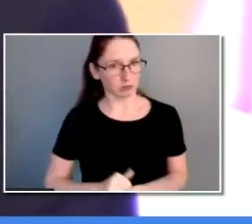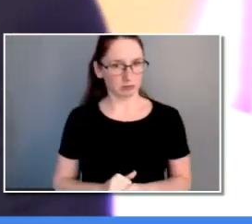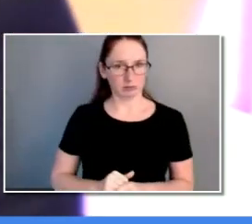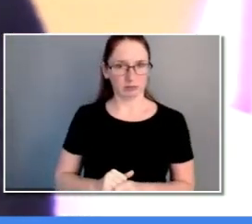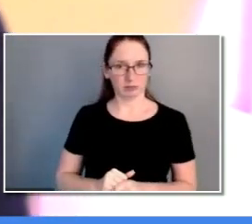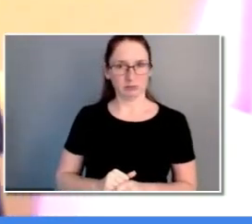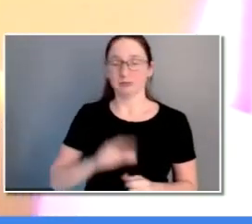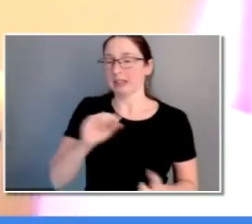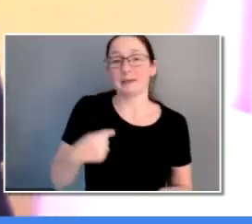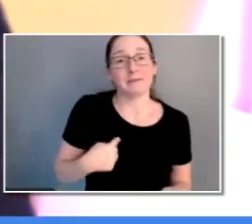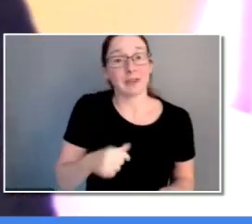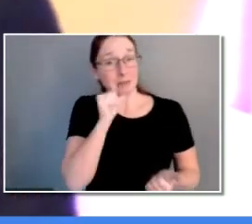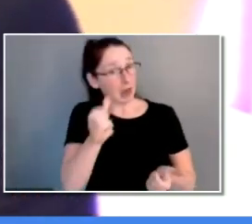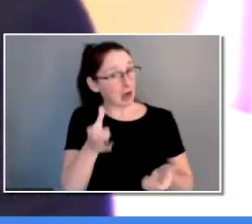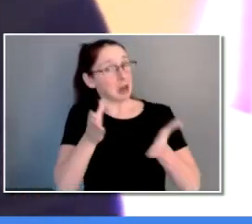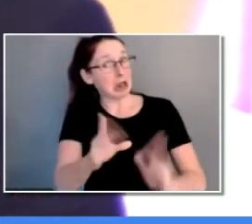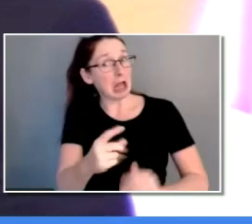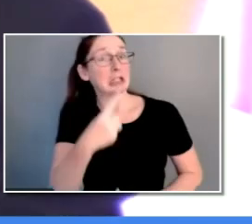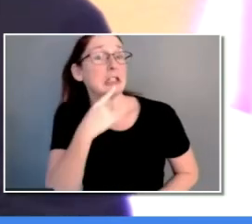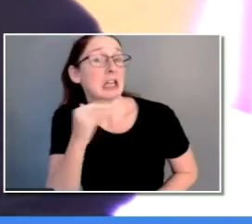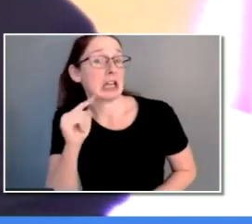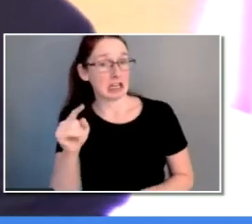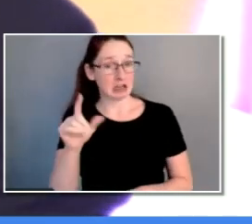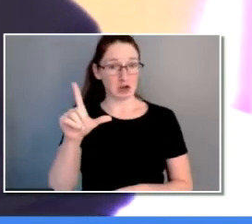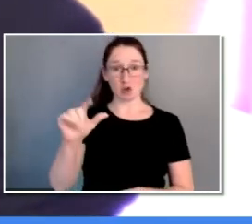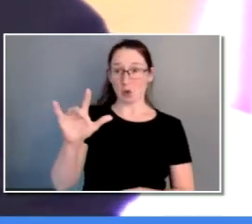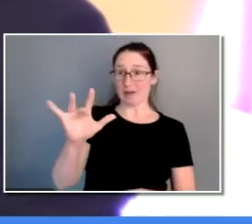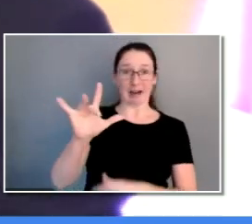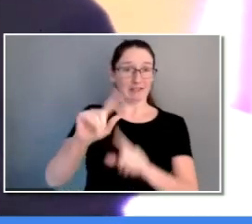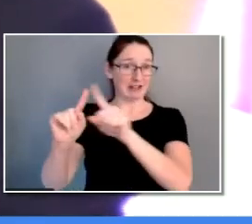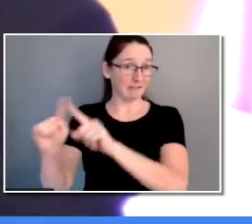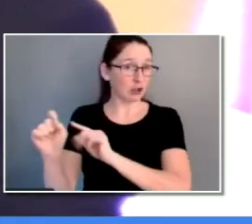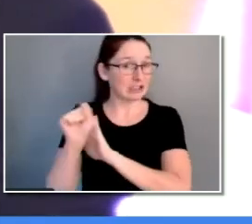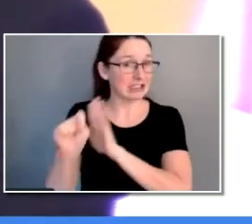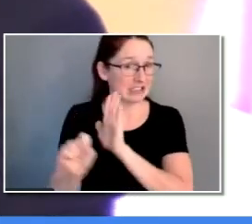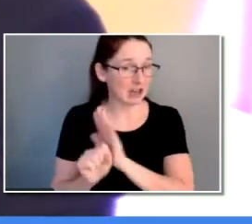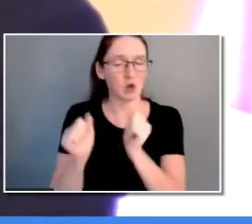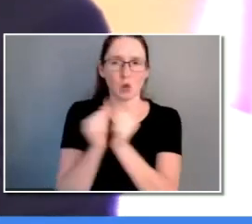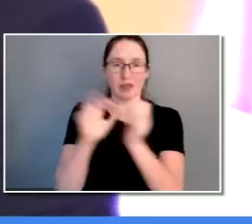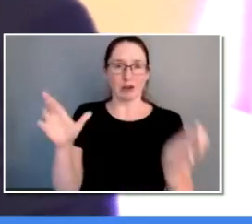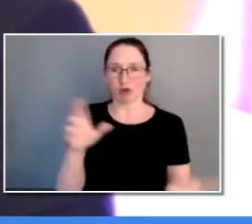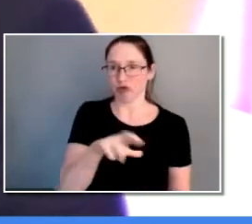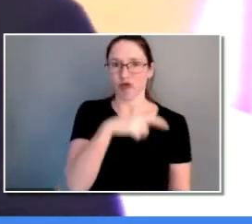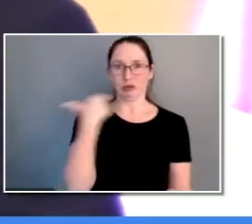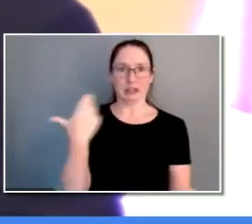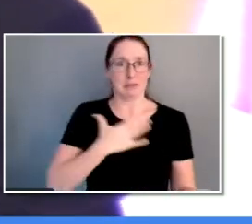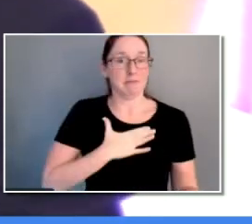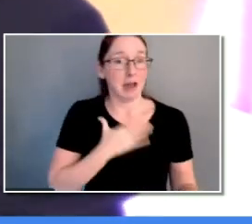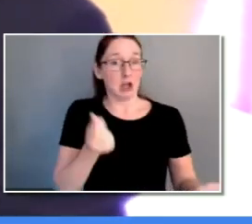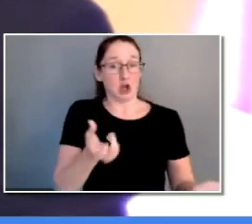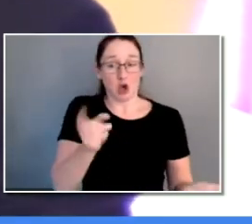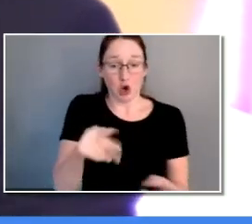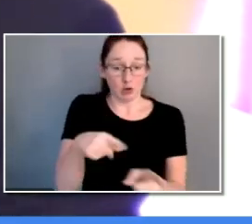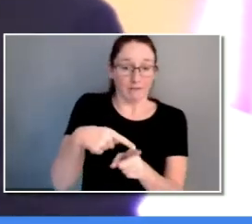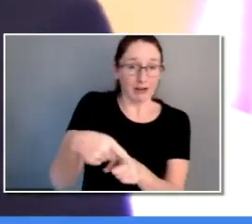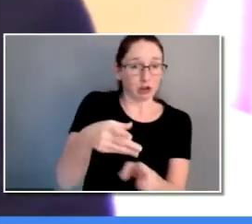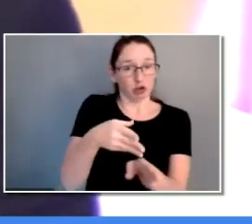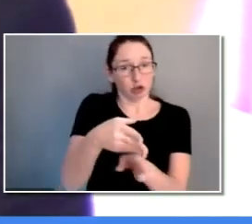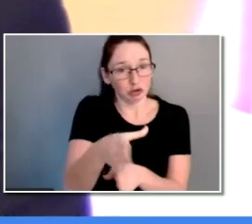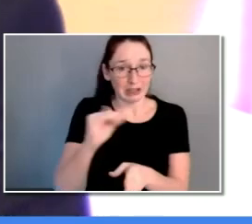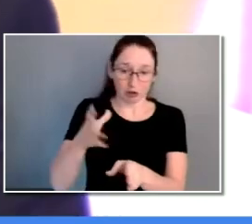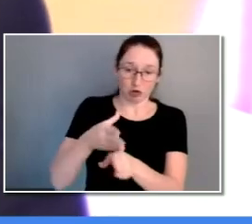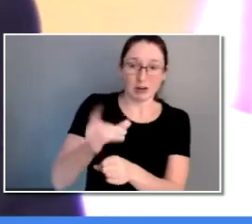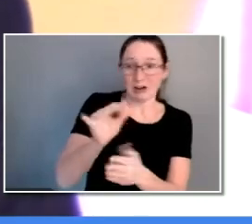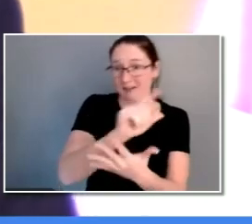And I'm not allowed to say it in 25 states without risking my own professional career and the careers of